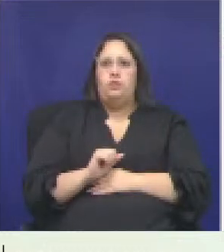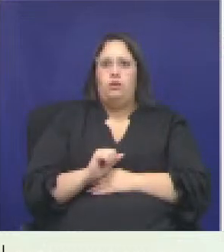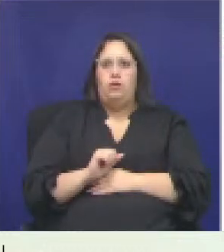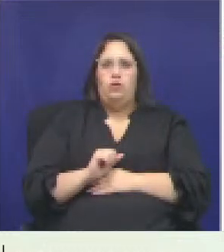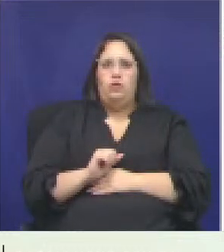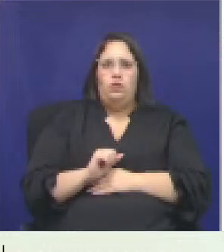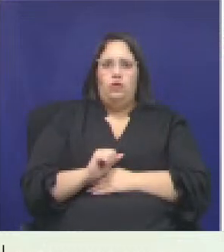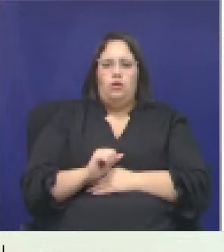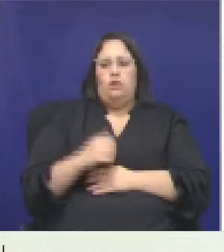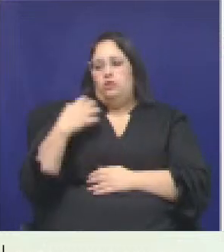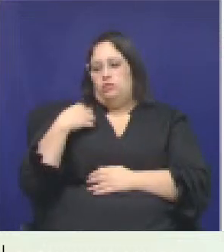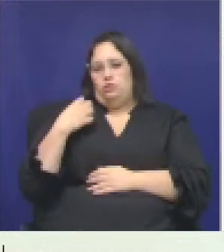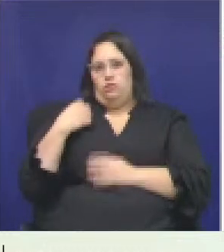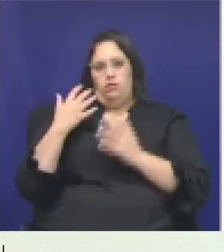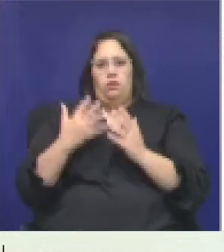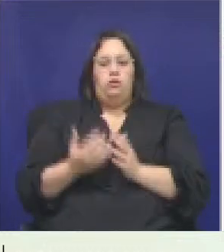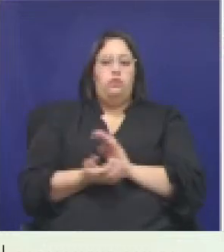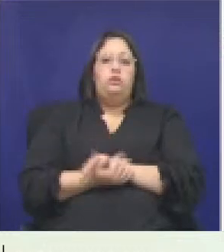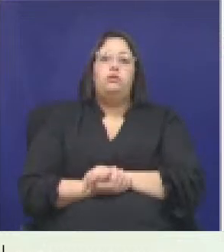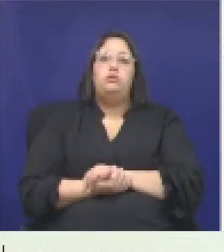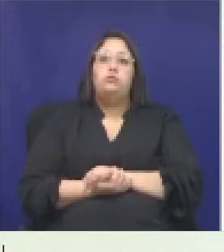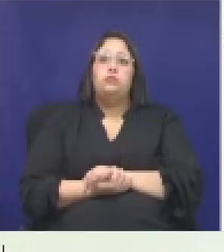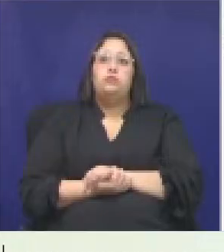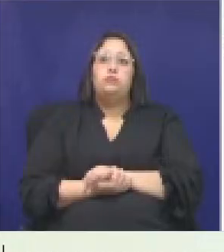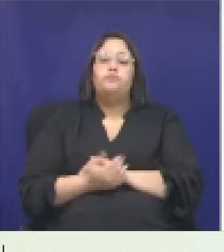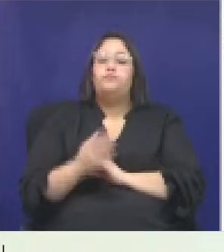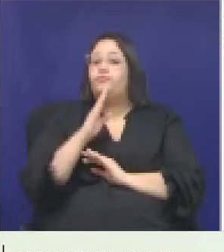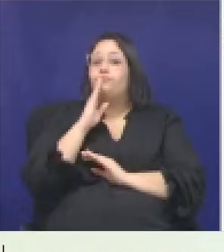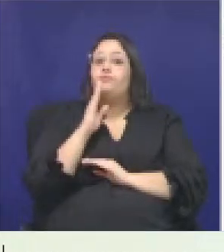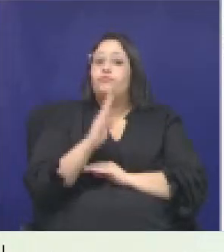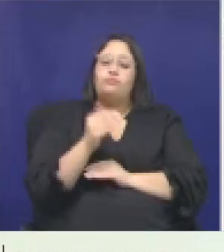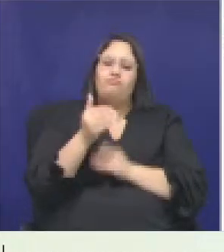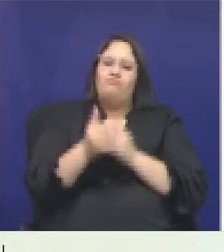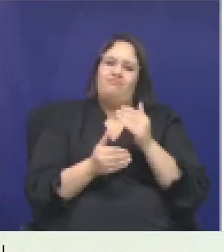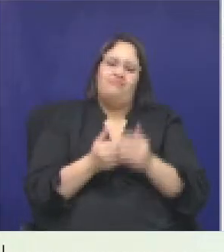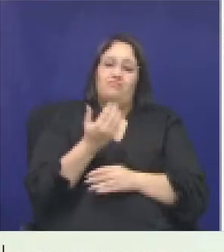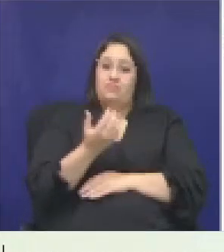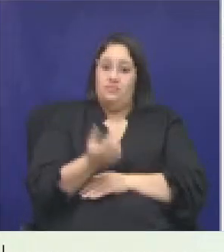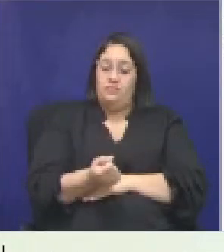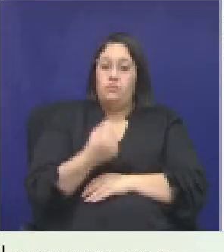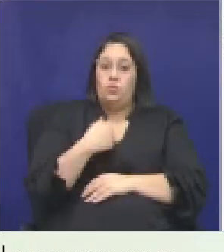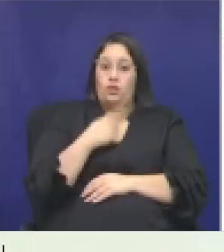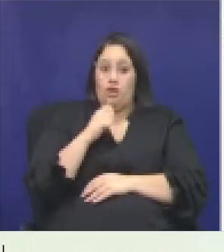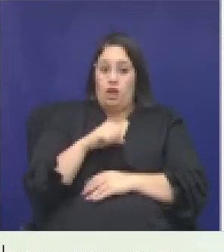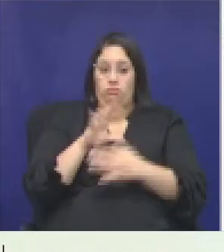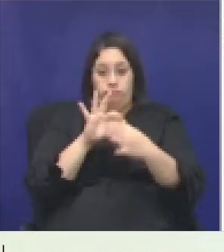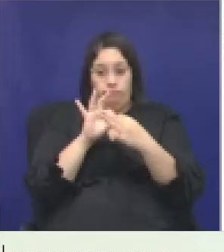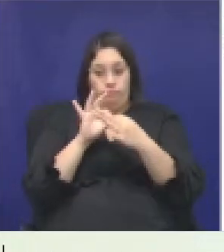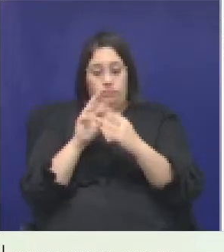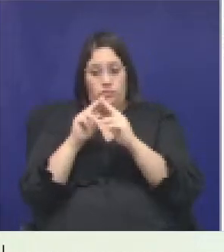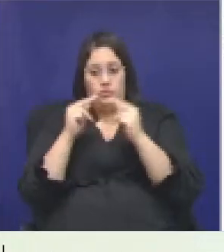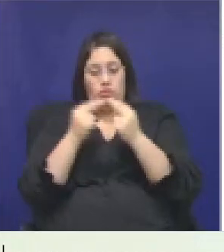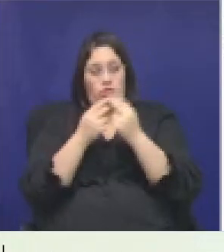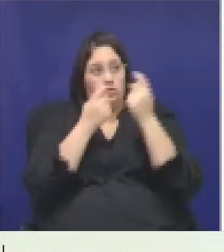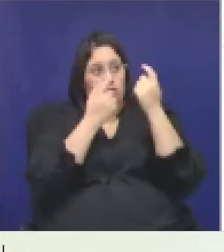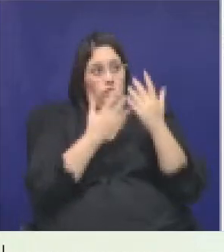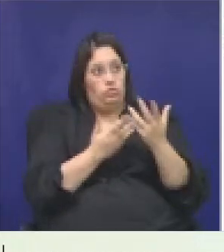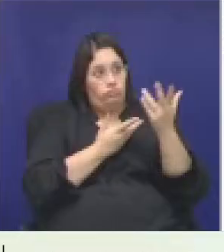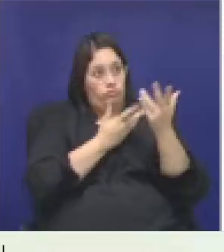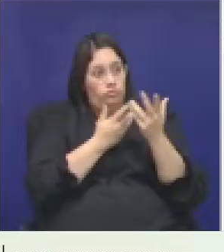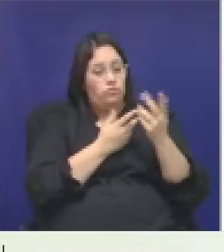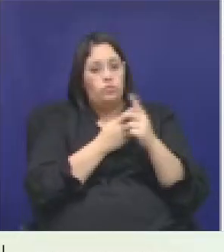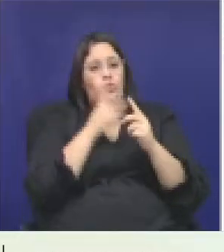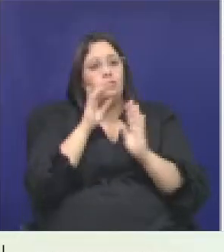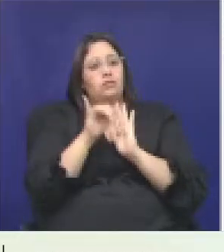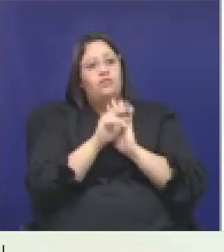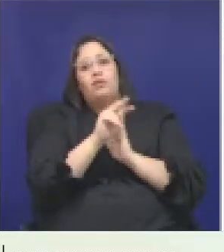Committee. Minister, it is a fairly straightforward process. We can then engage National Treasury. We can